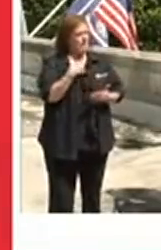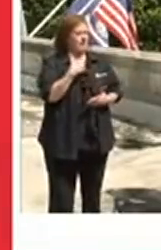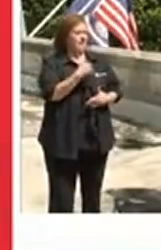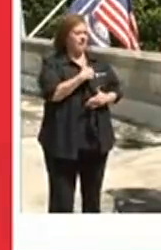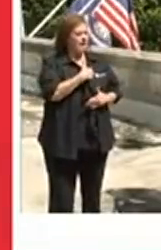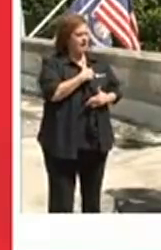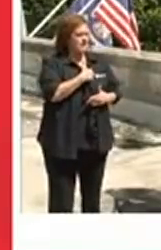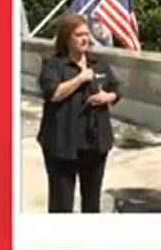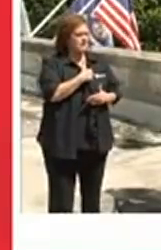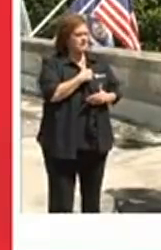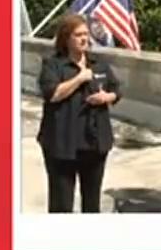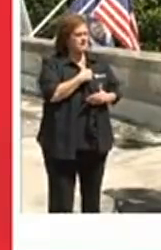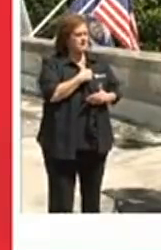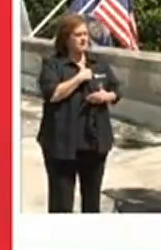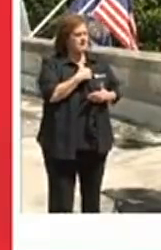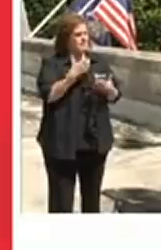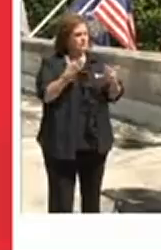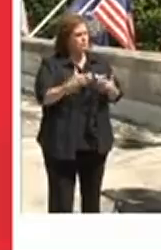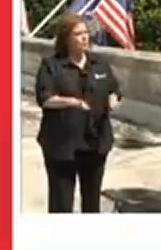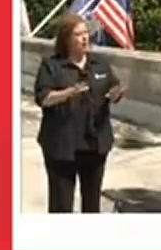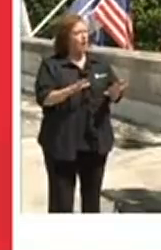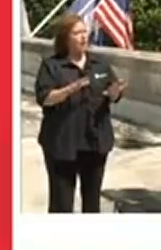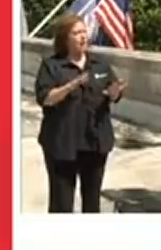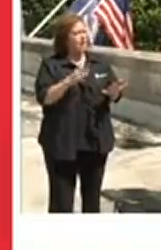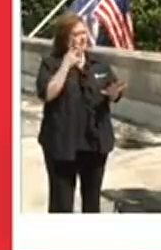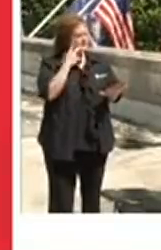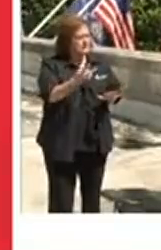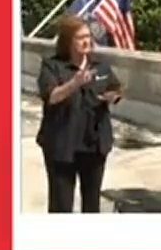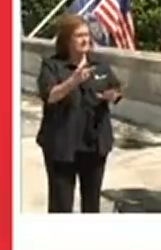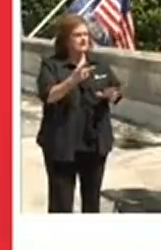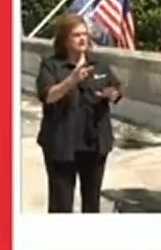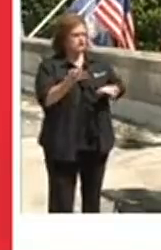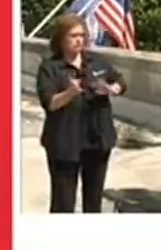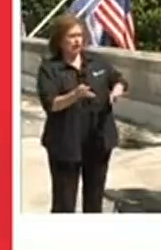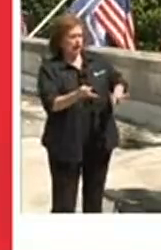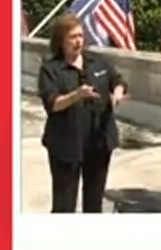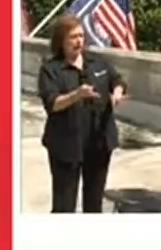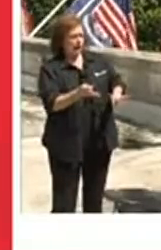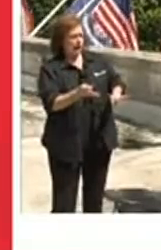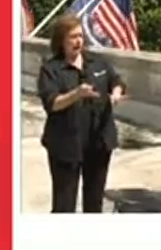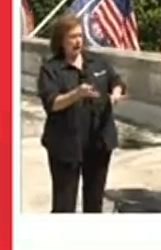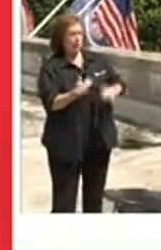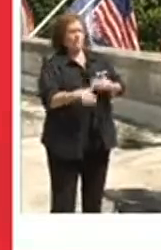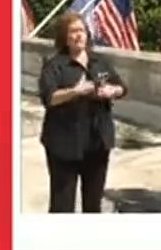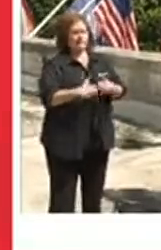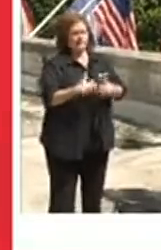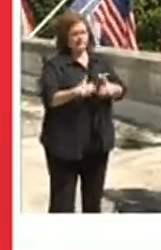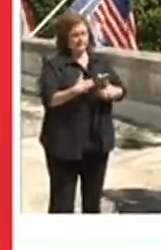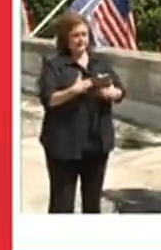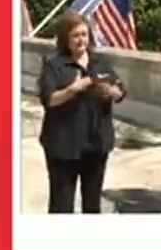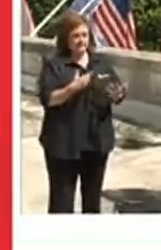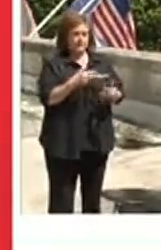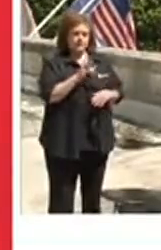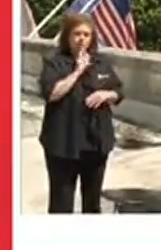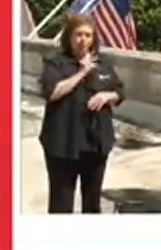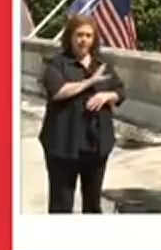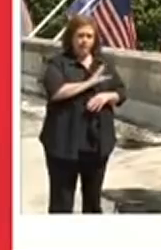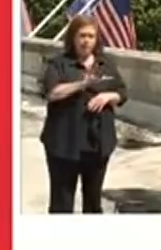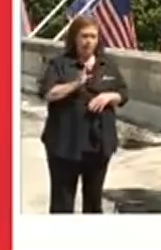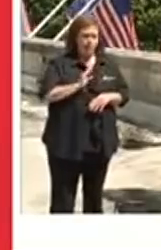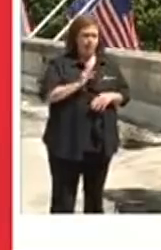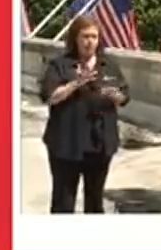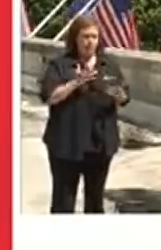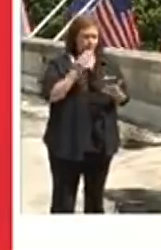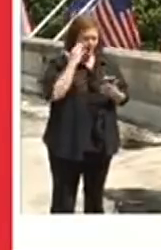or tension to our very vulnerable drainage system. It is a system. It's Sewage and Water Board. It's, of